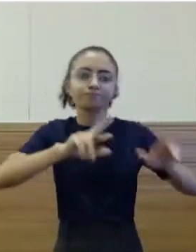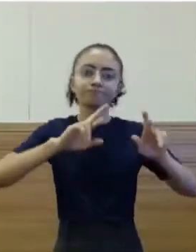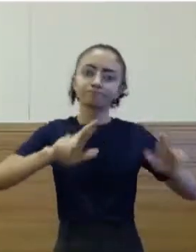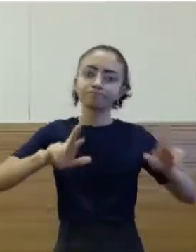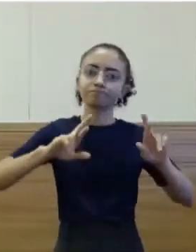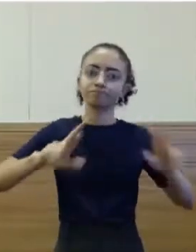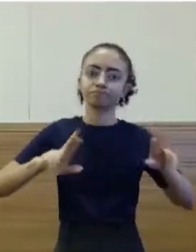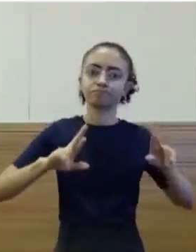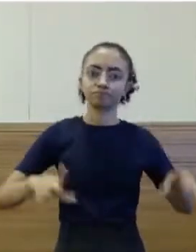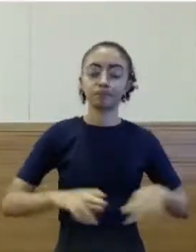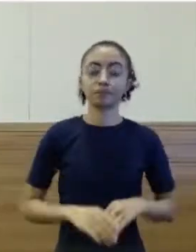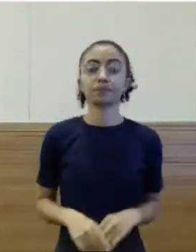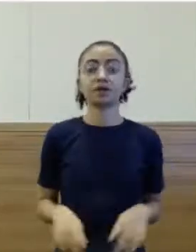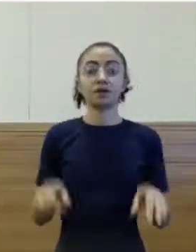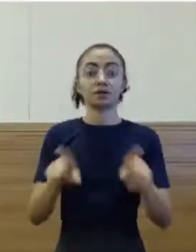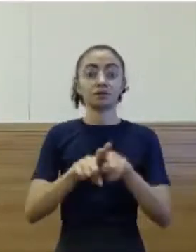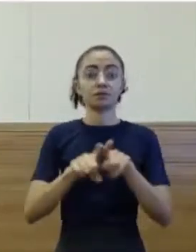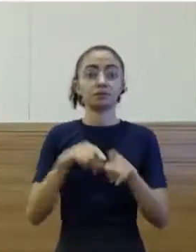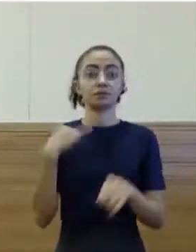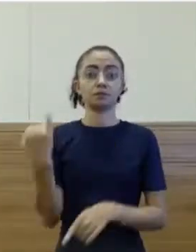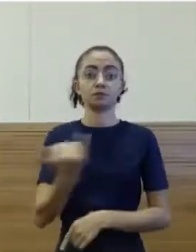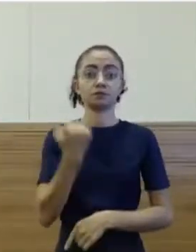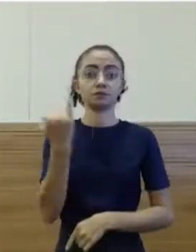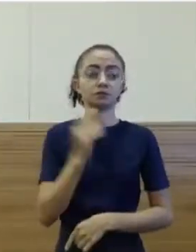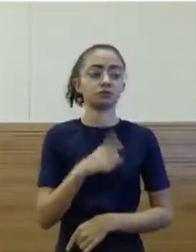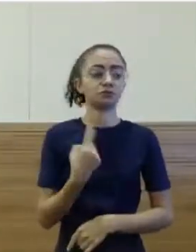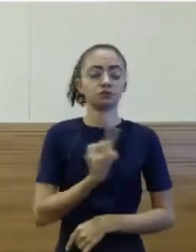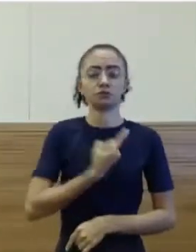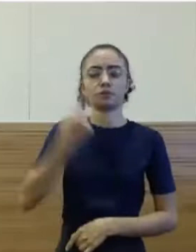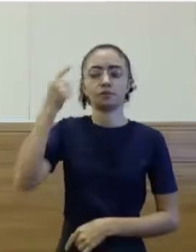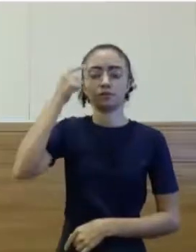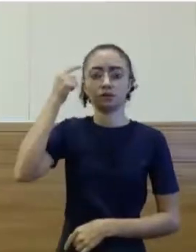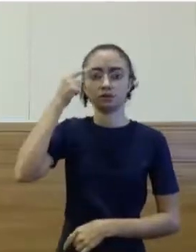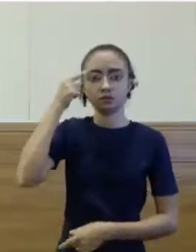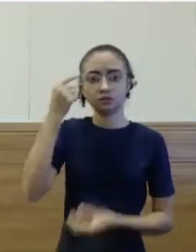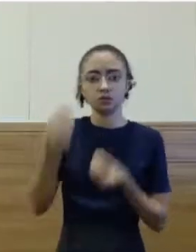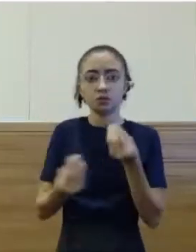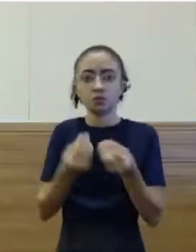different messages. And then one thing that is very important